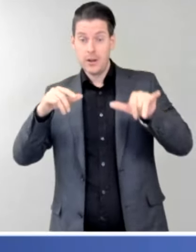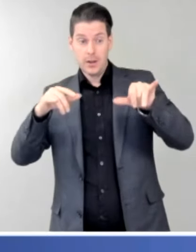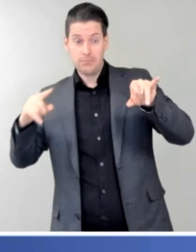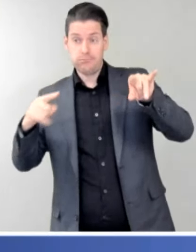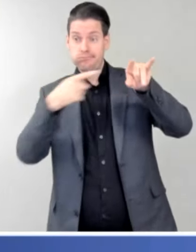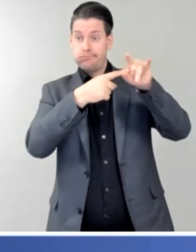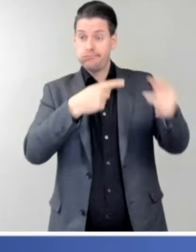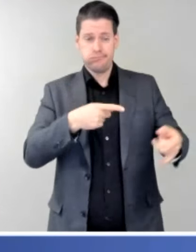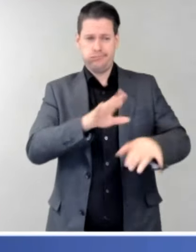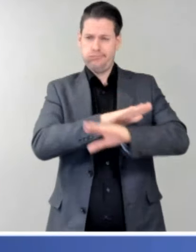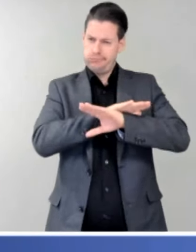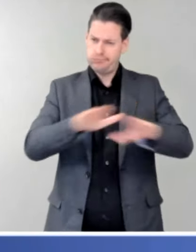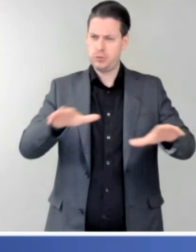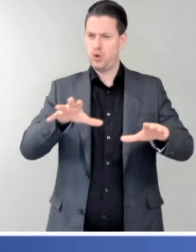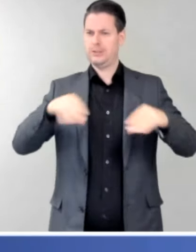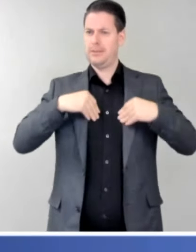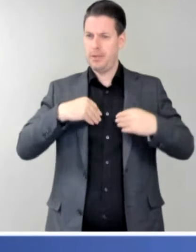investigation carried without Russian veto.